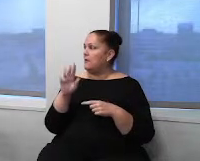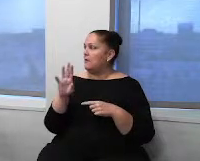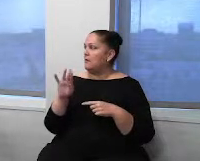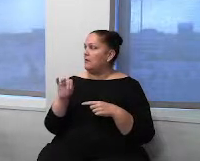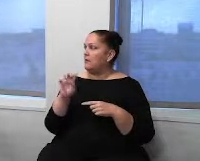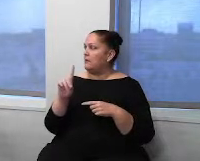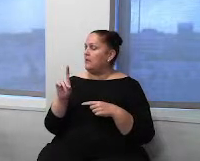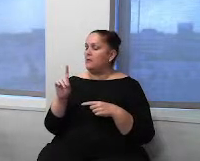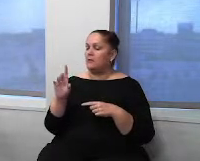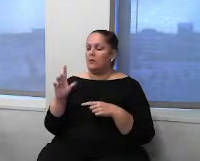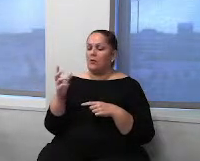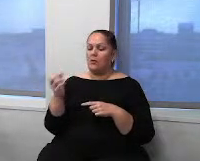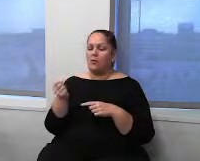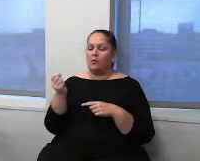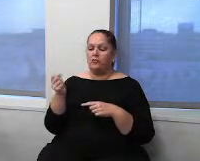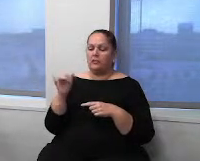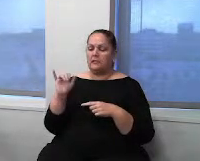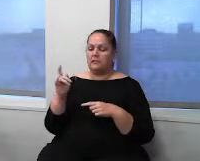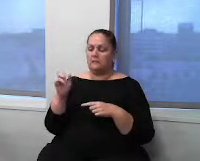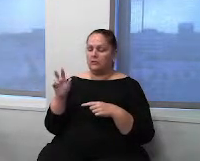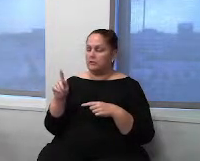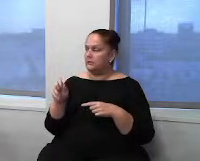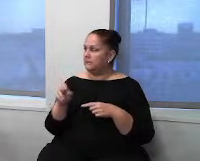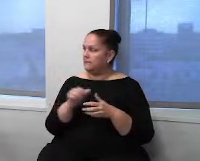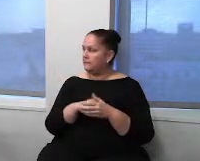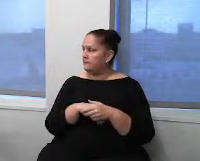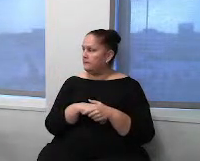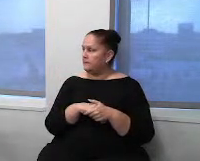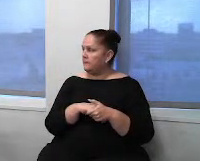the bondholder interveners.